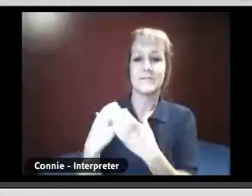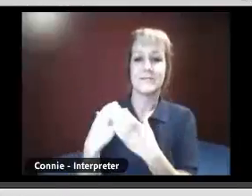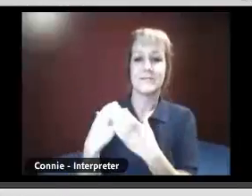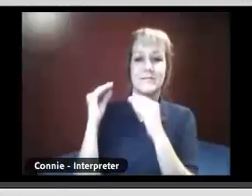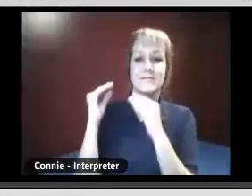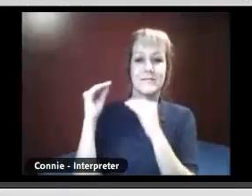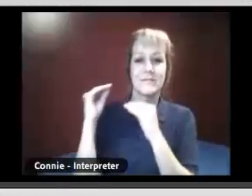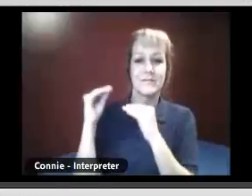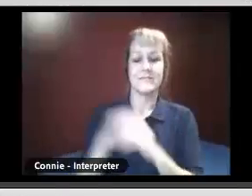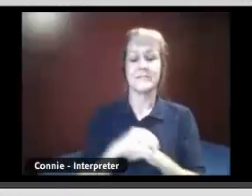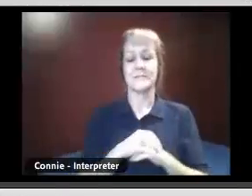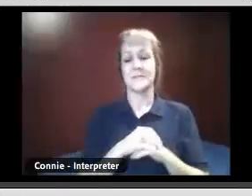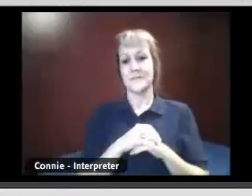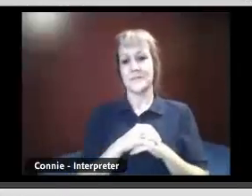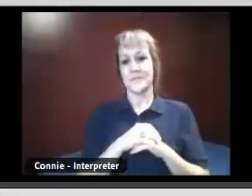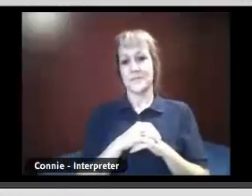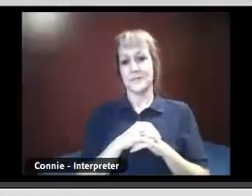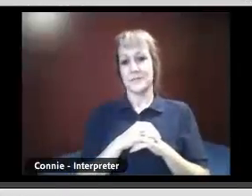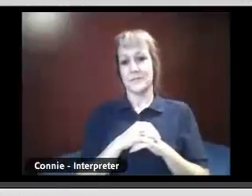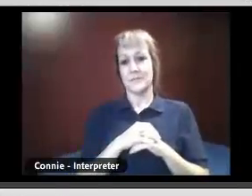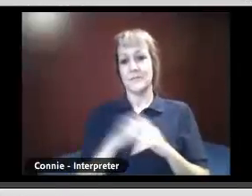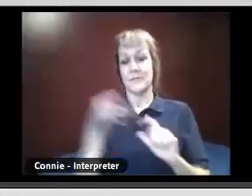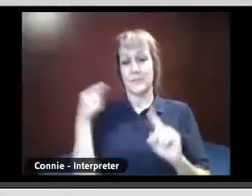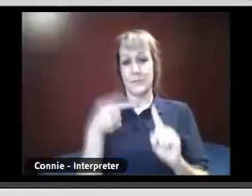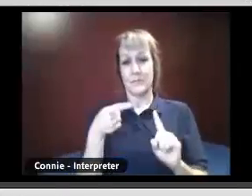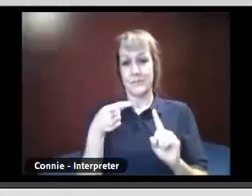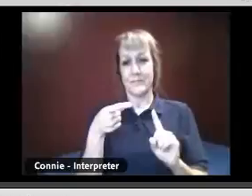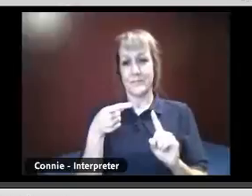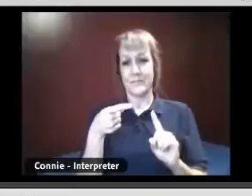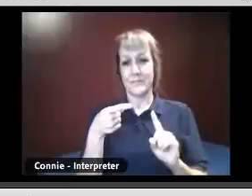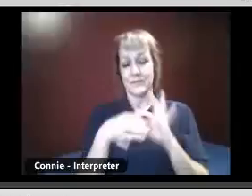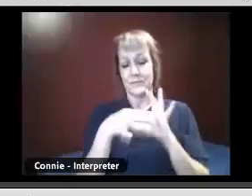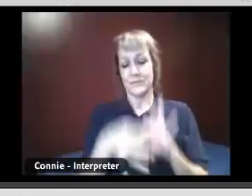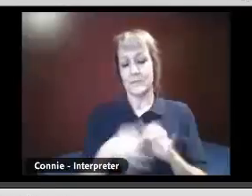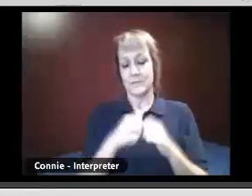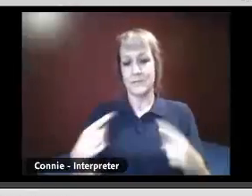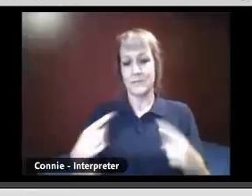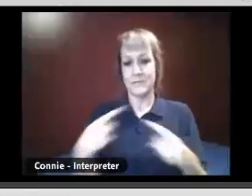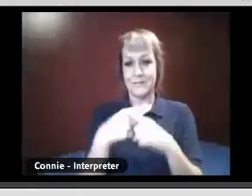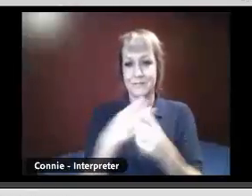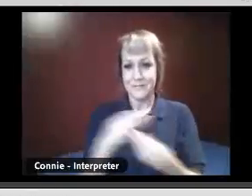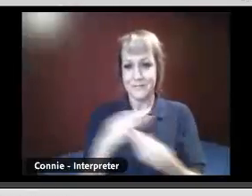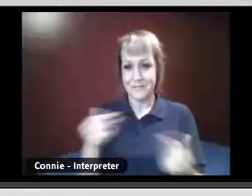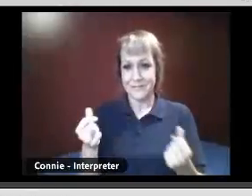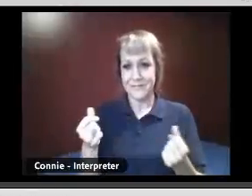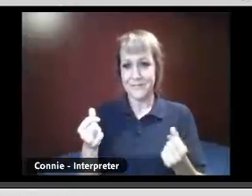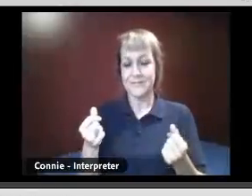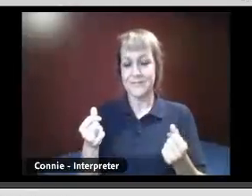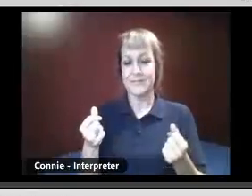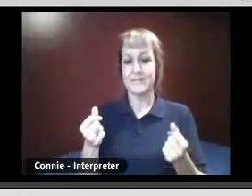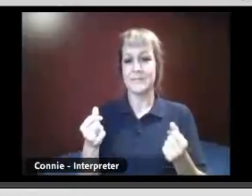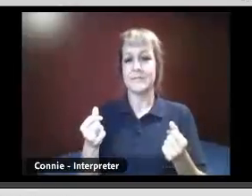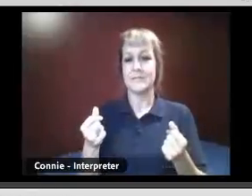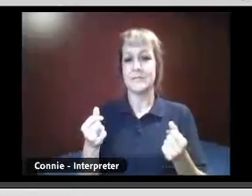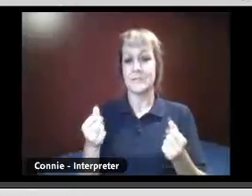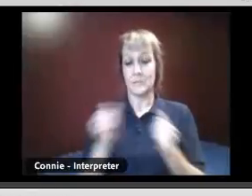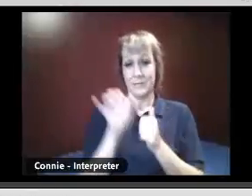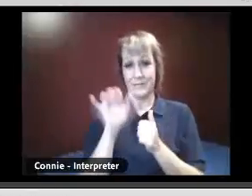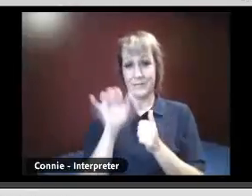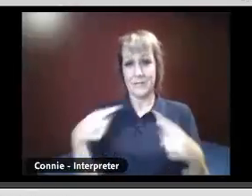But the essence of this, as it relates to conflict resolution, is that with conflict